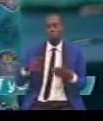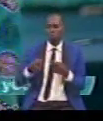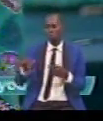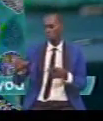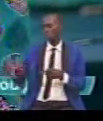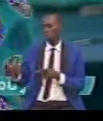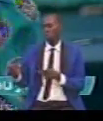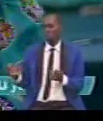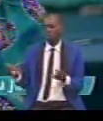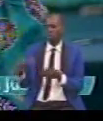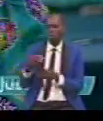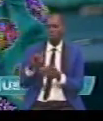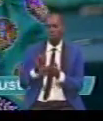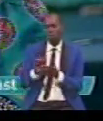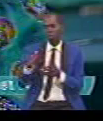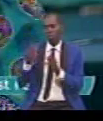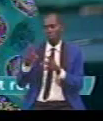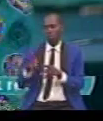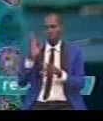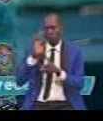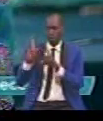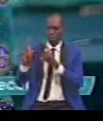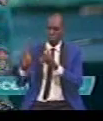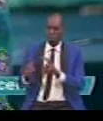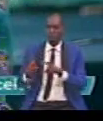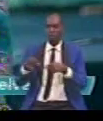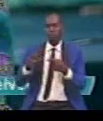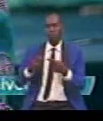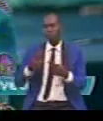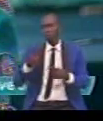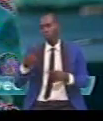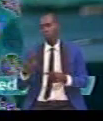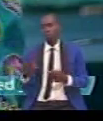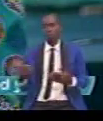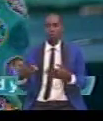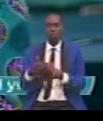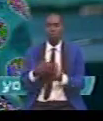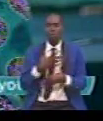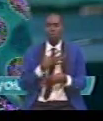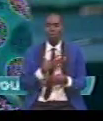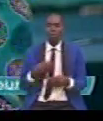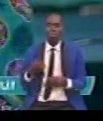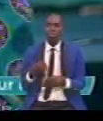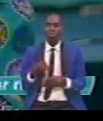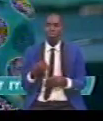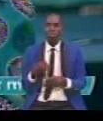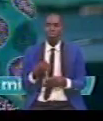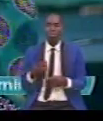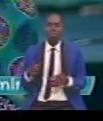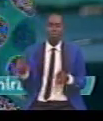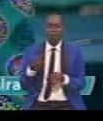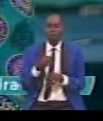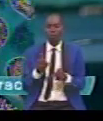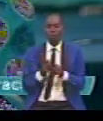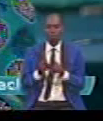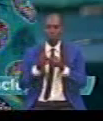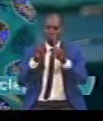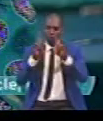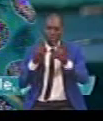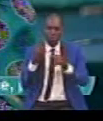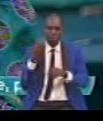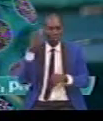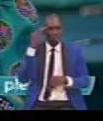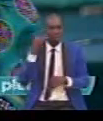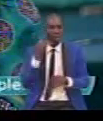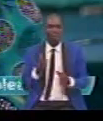check you. So I went into the second room and he checked, examined my head again, and he